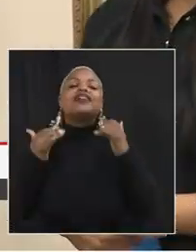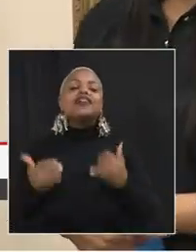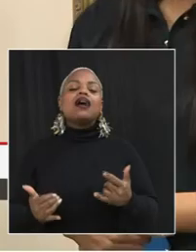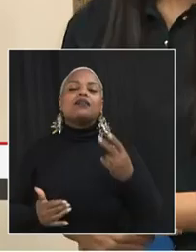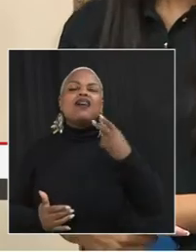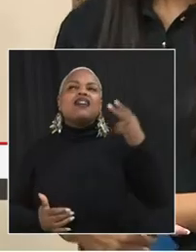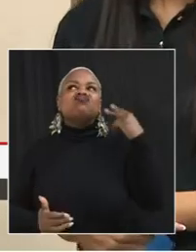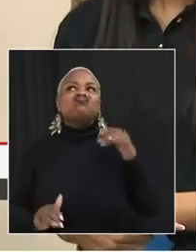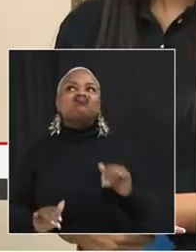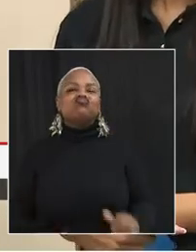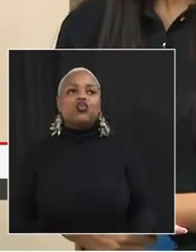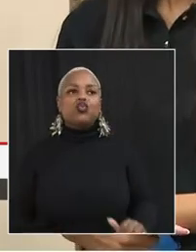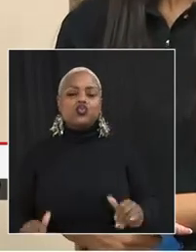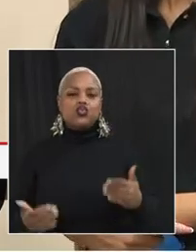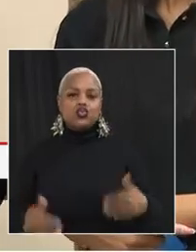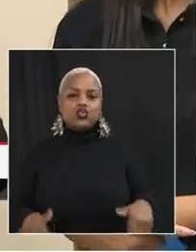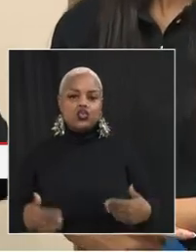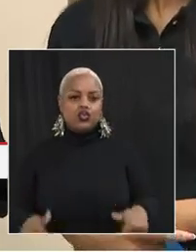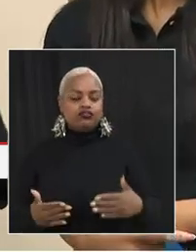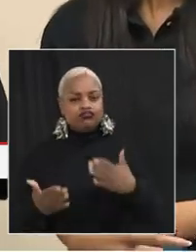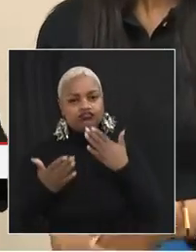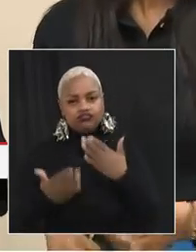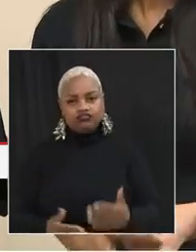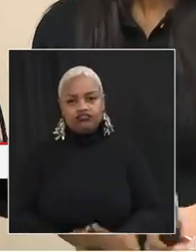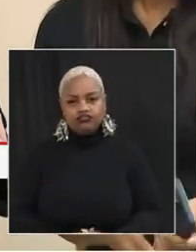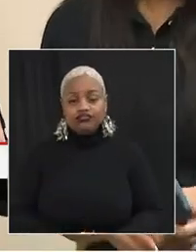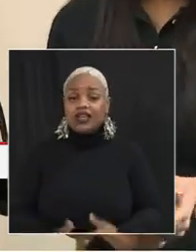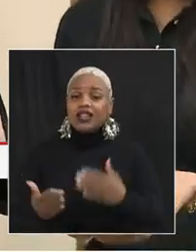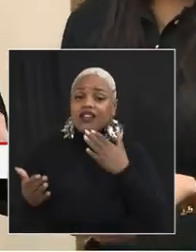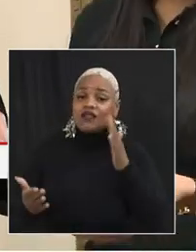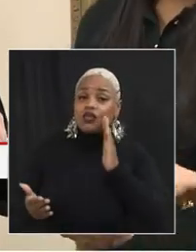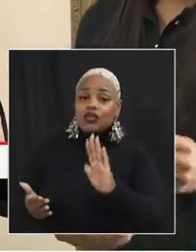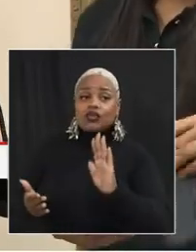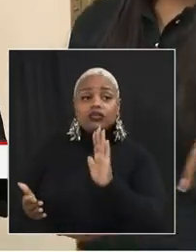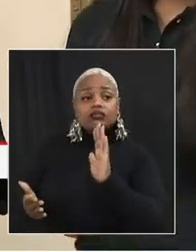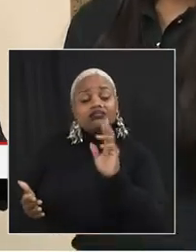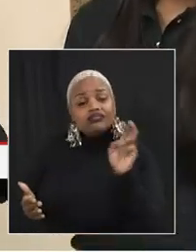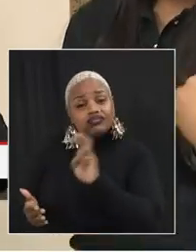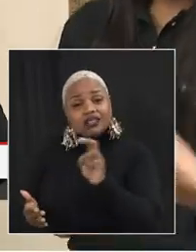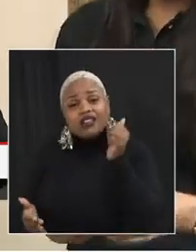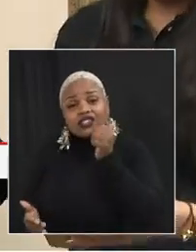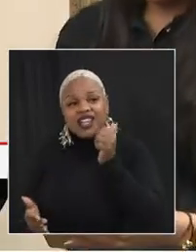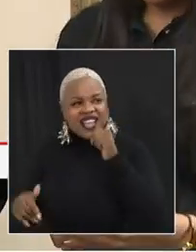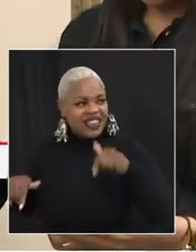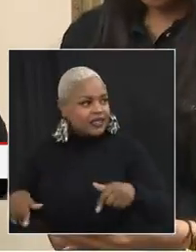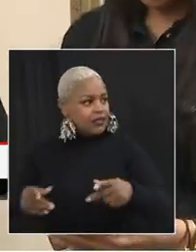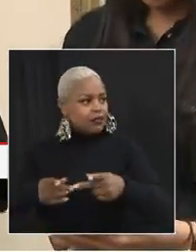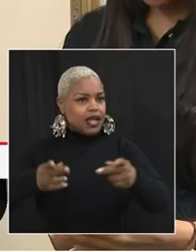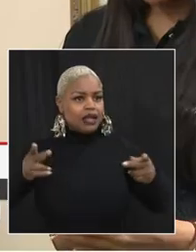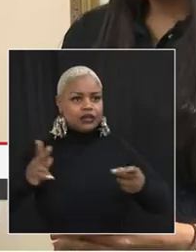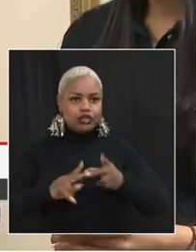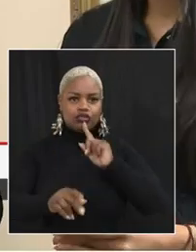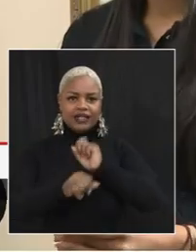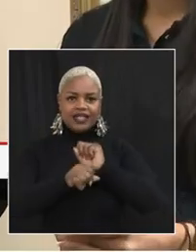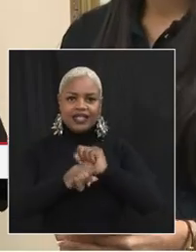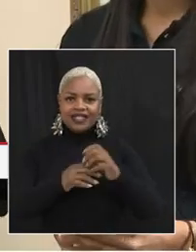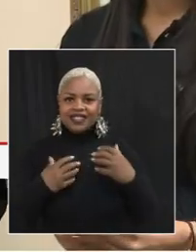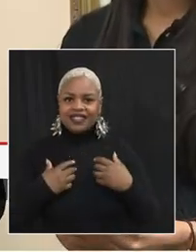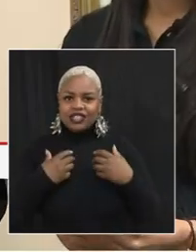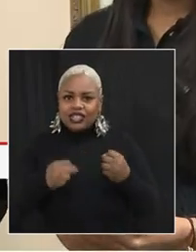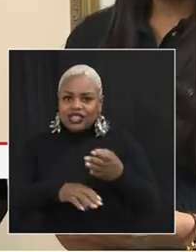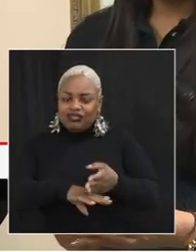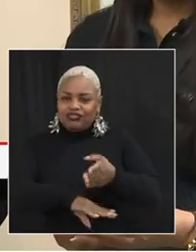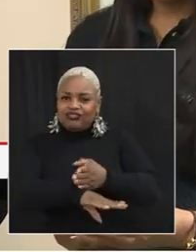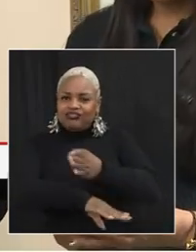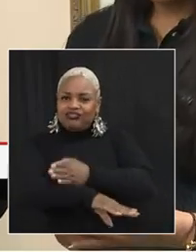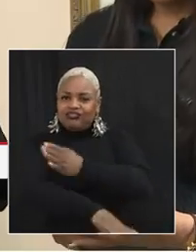transportation, every day, this is a healing place. And please continue to